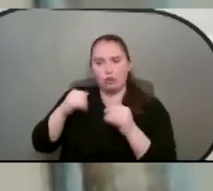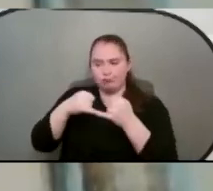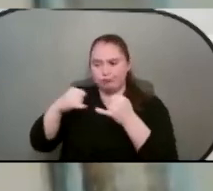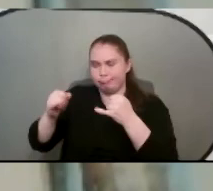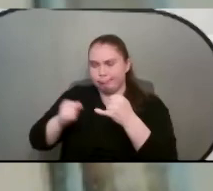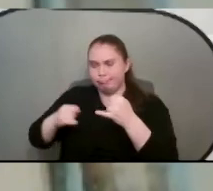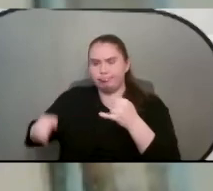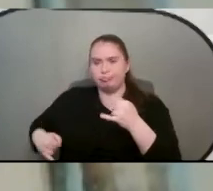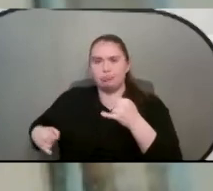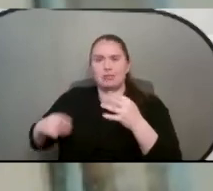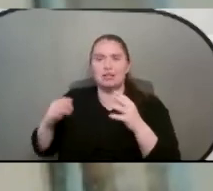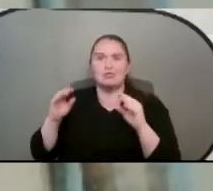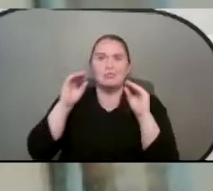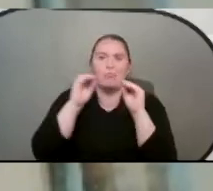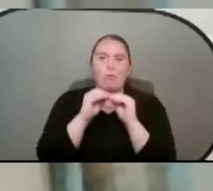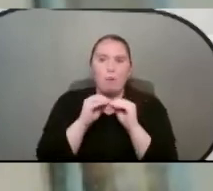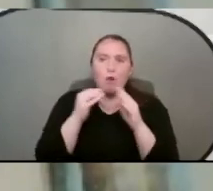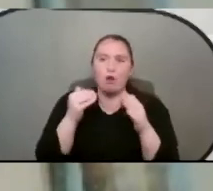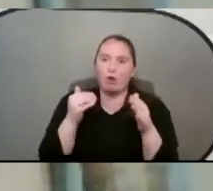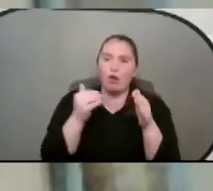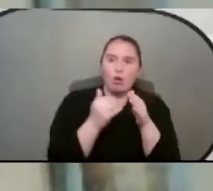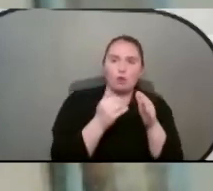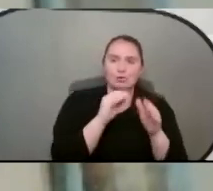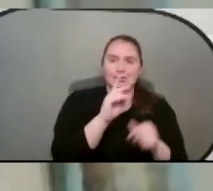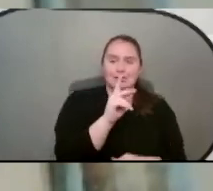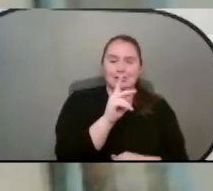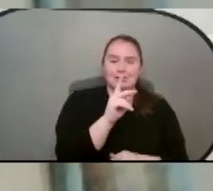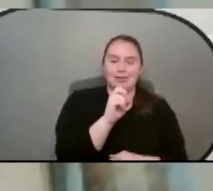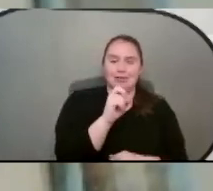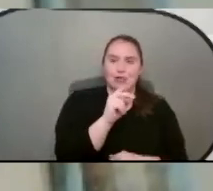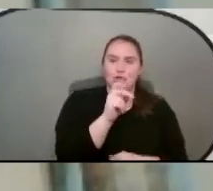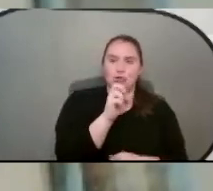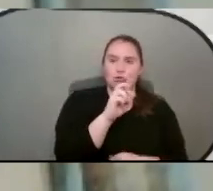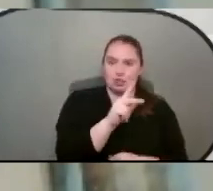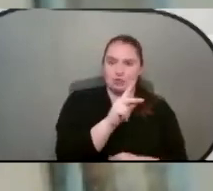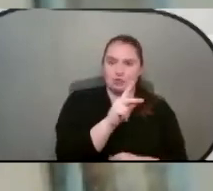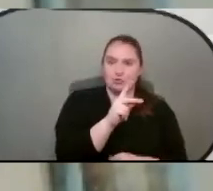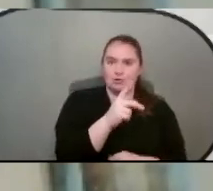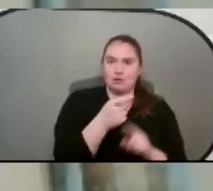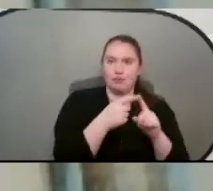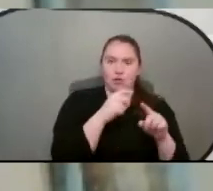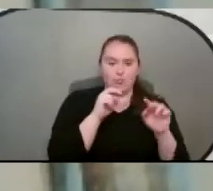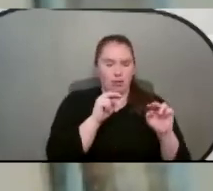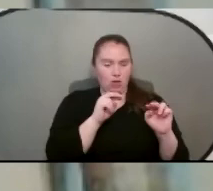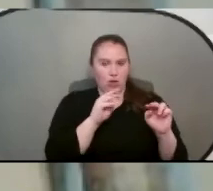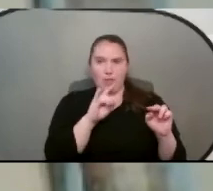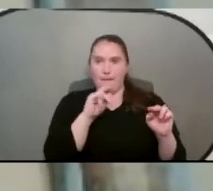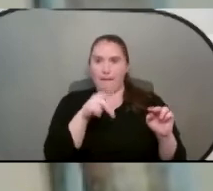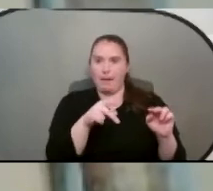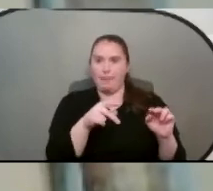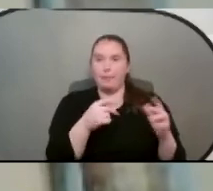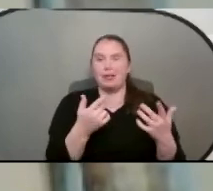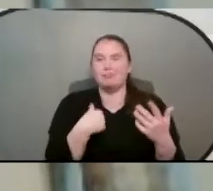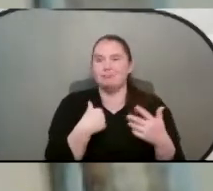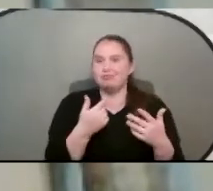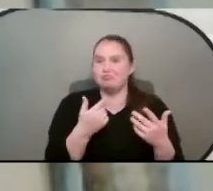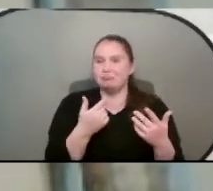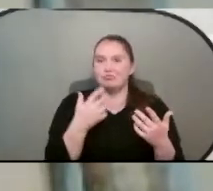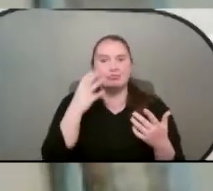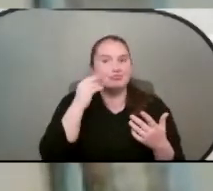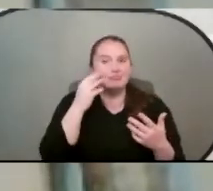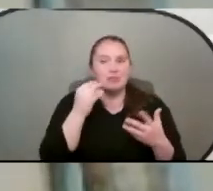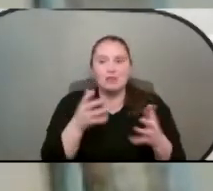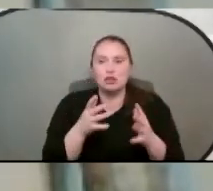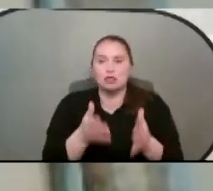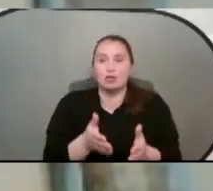really more closer to Kendrick just from the map. I'm just, just because I get a lot of requests for